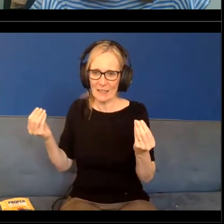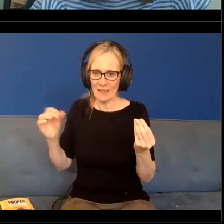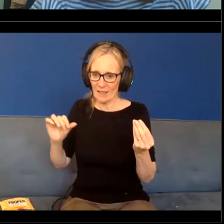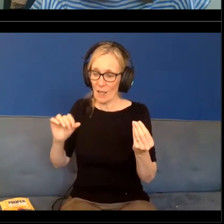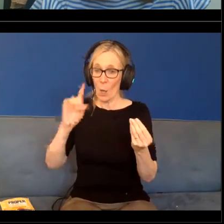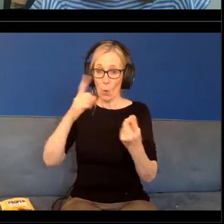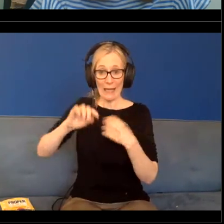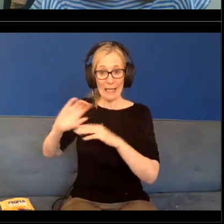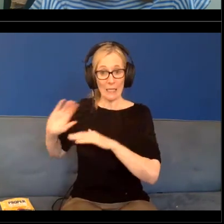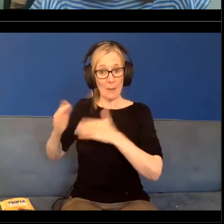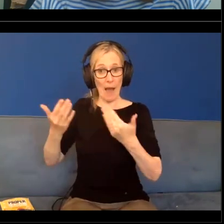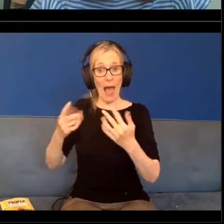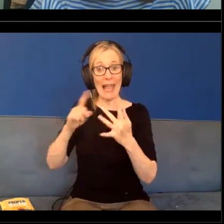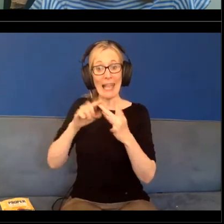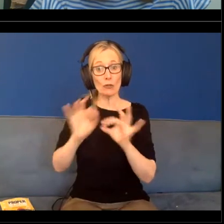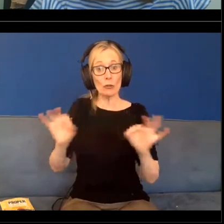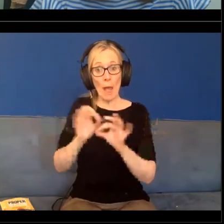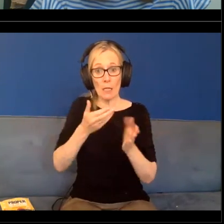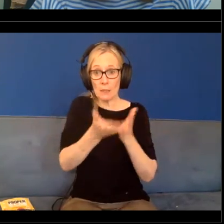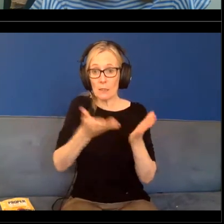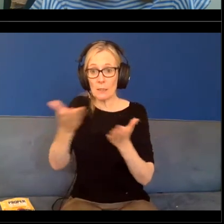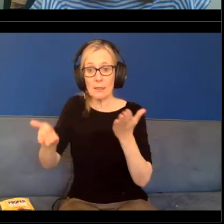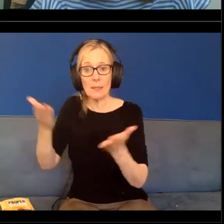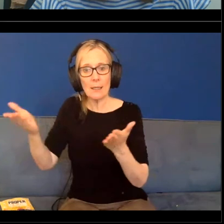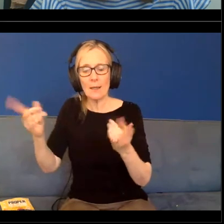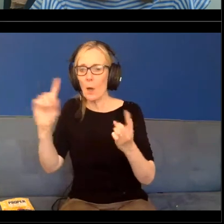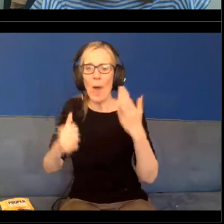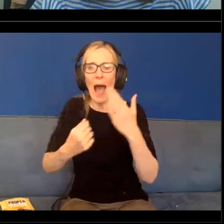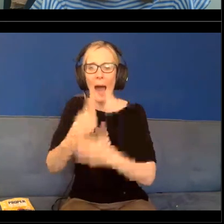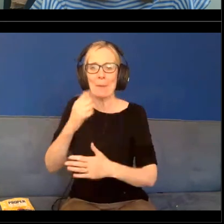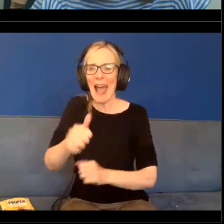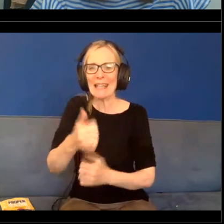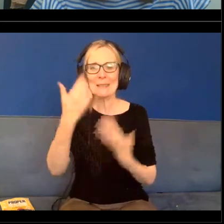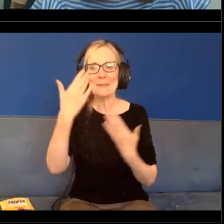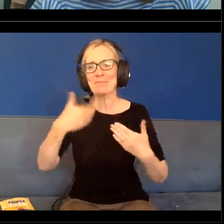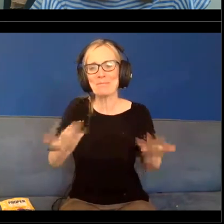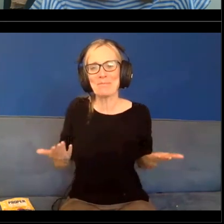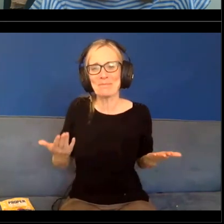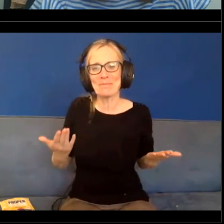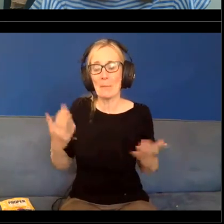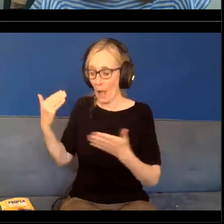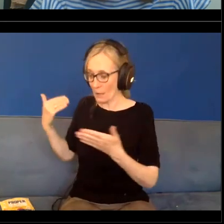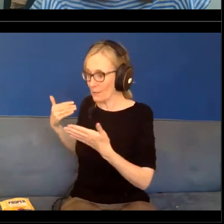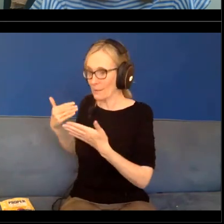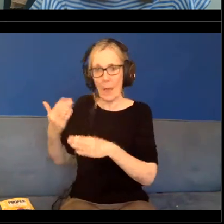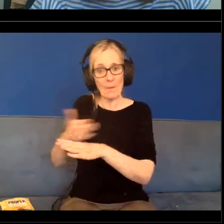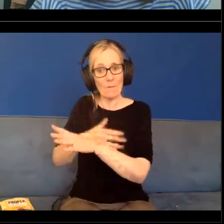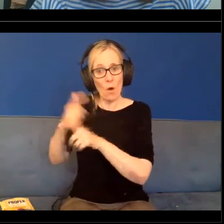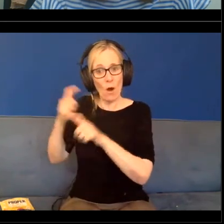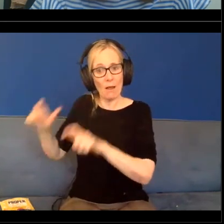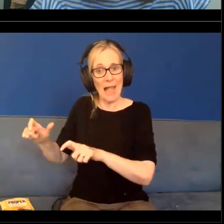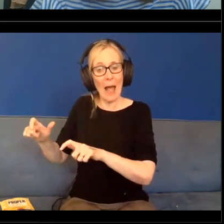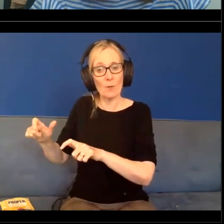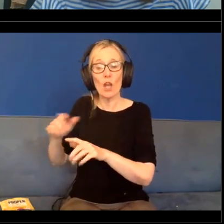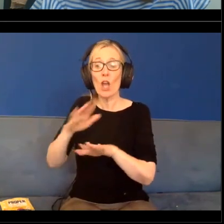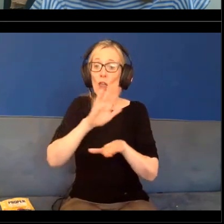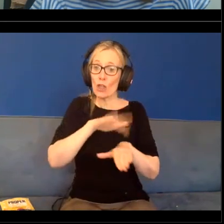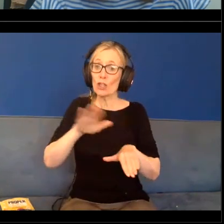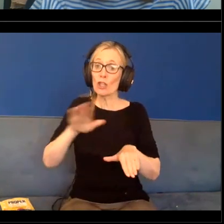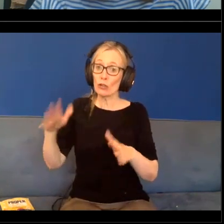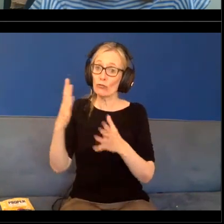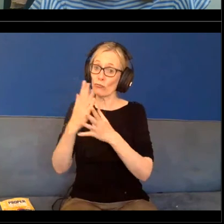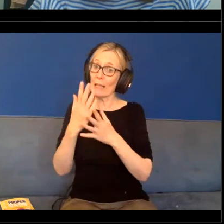supplied. But I think from as far as we did get through the year, we found that the children were able to participate fully with the